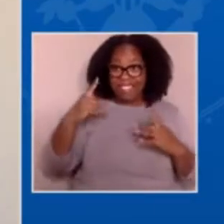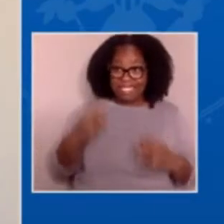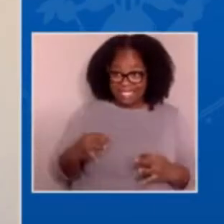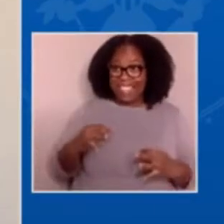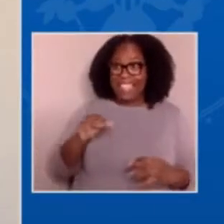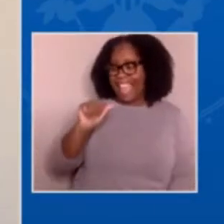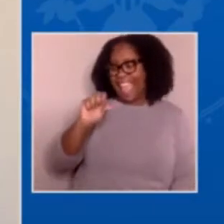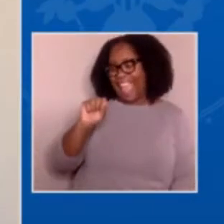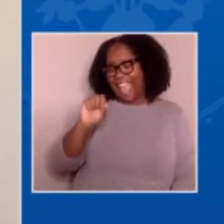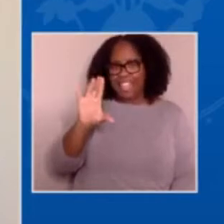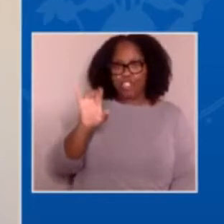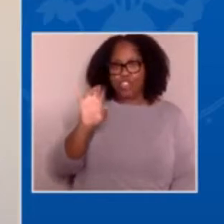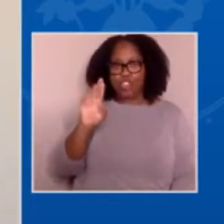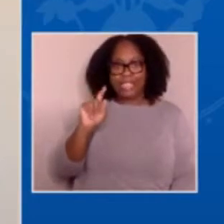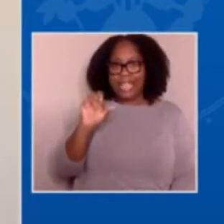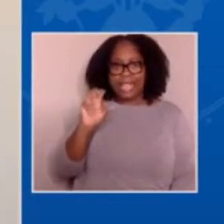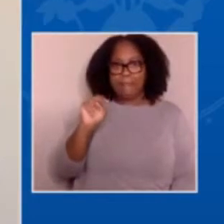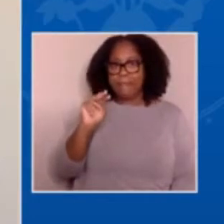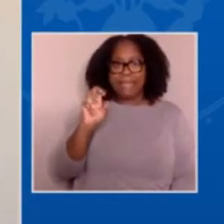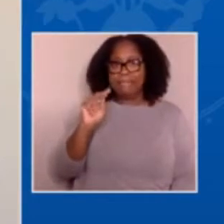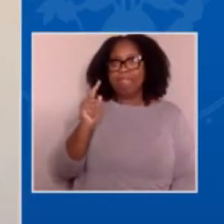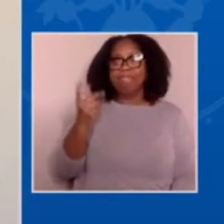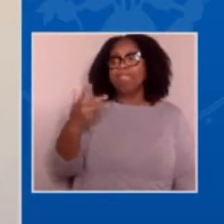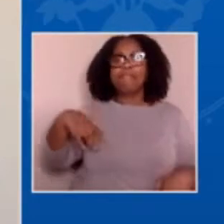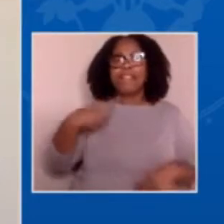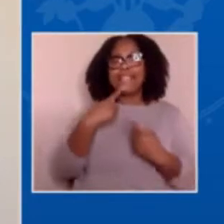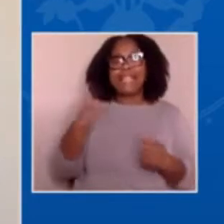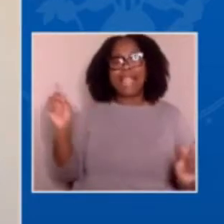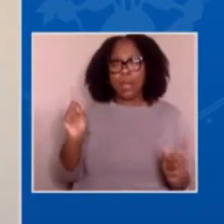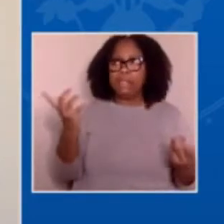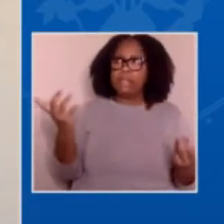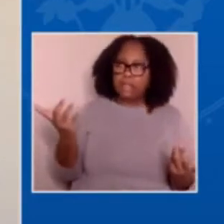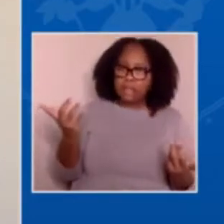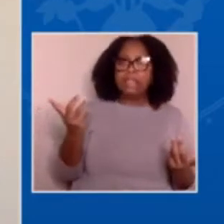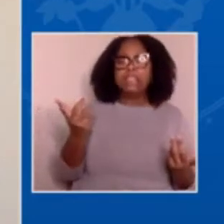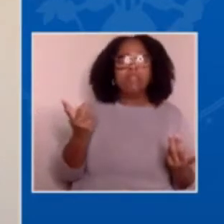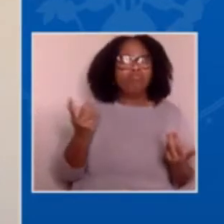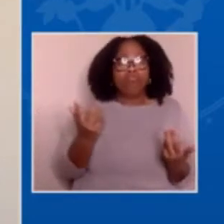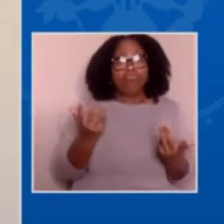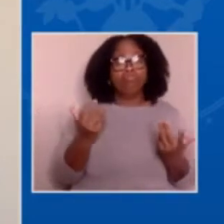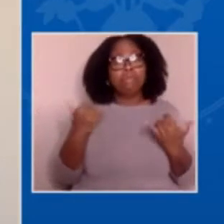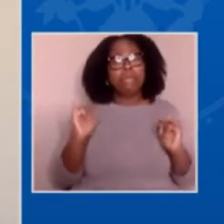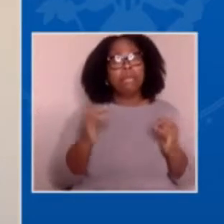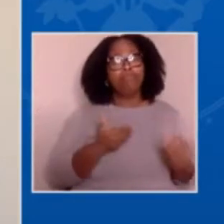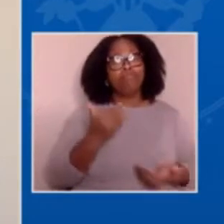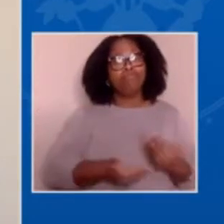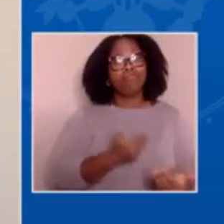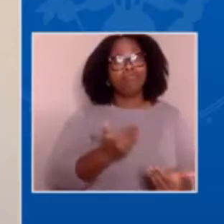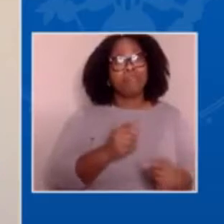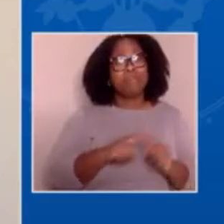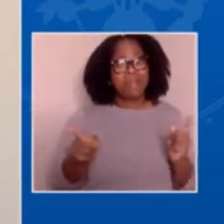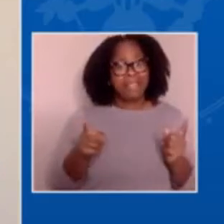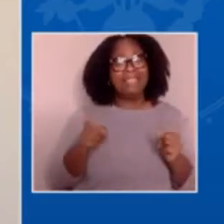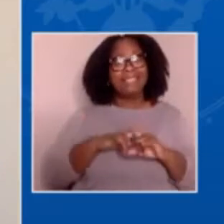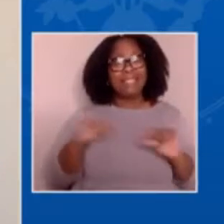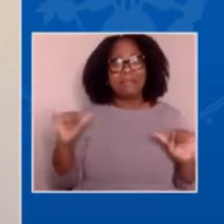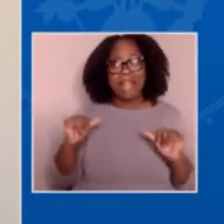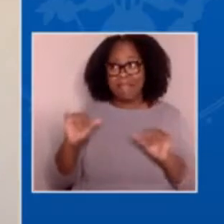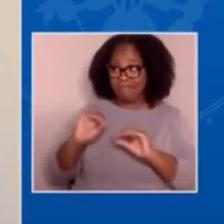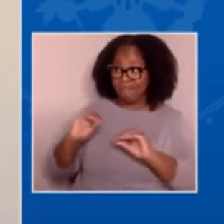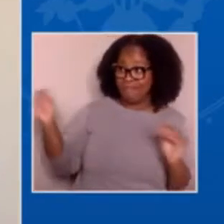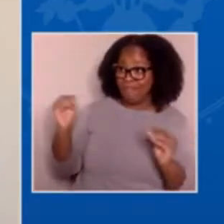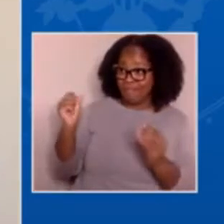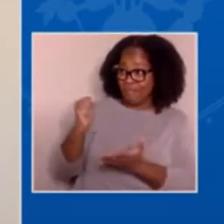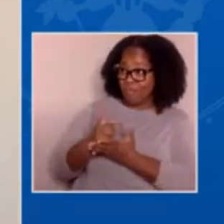however the non- assertain does Place limits on the resources available to the transition and most importantly uh our access to